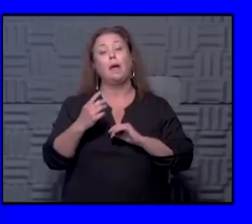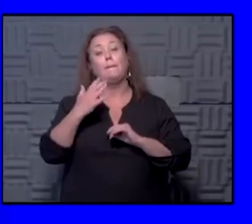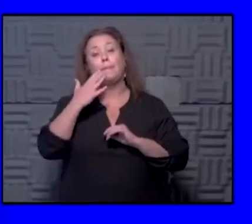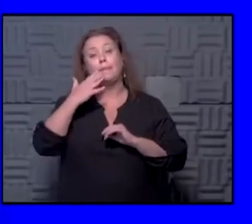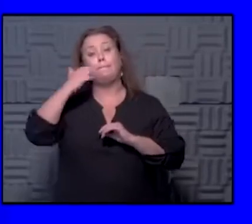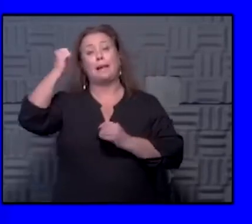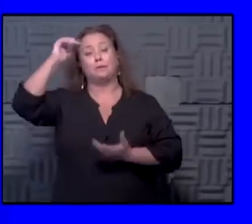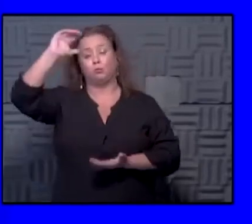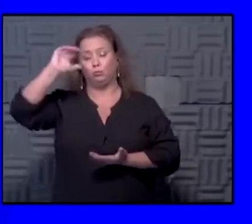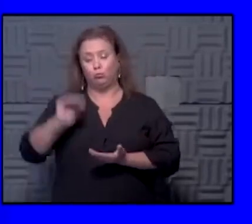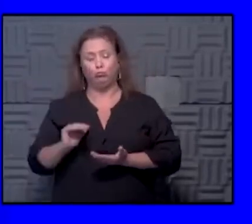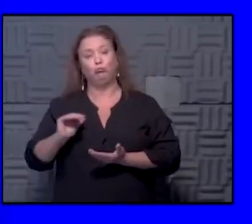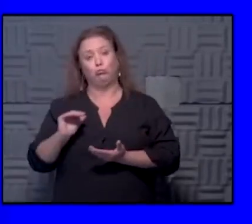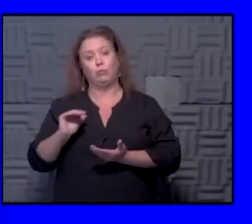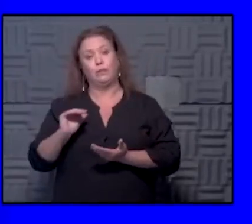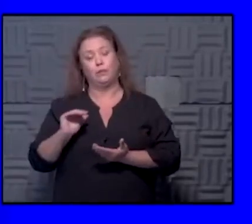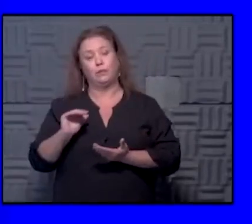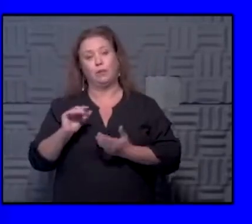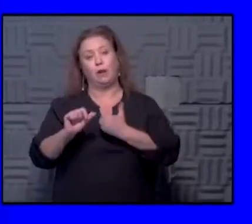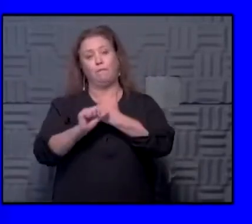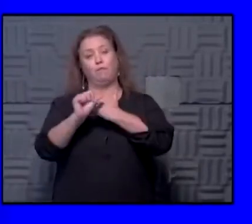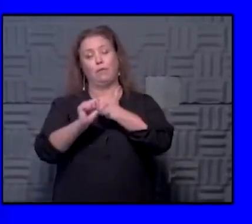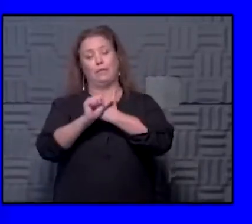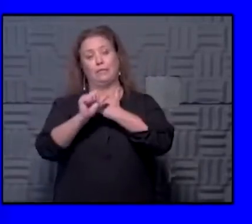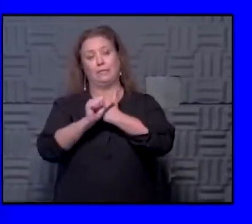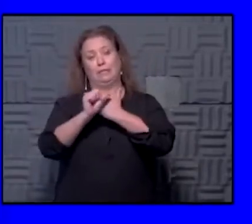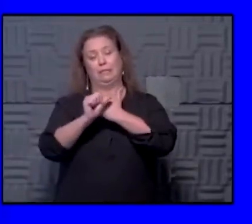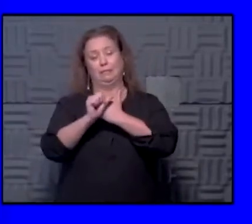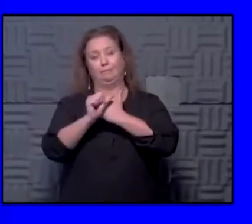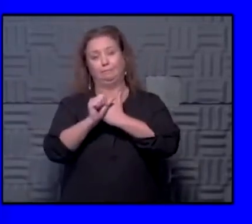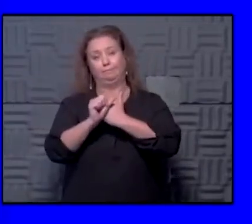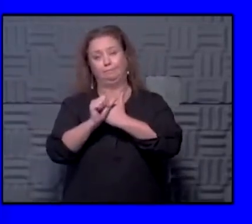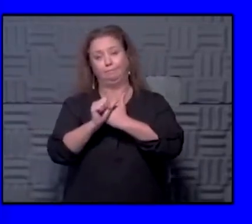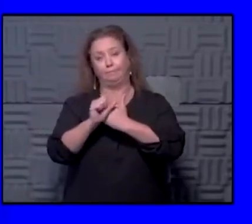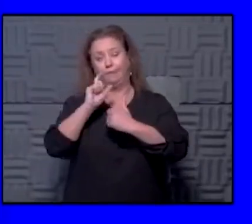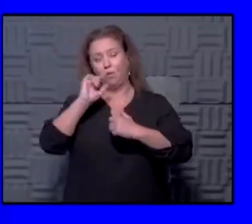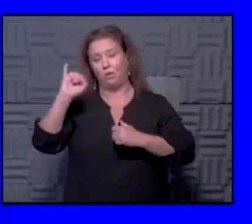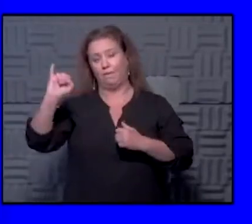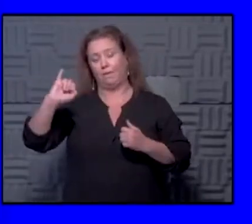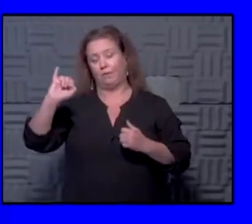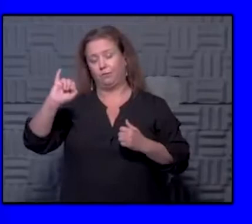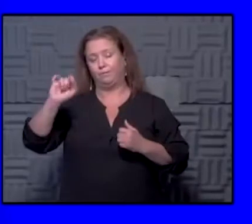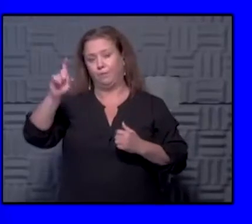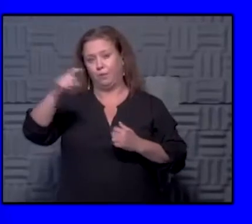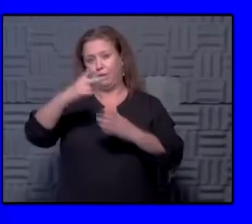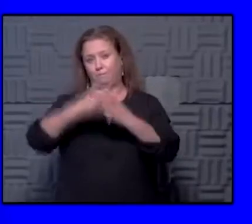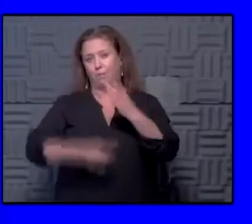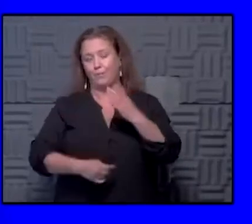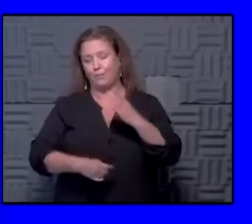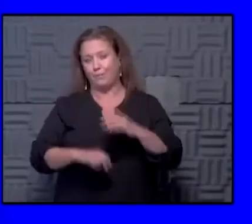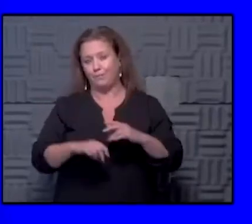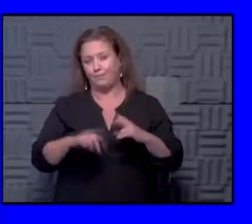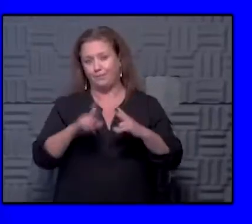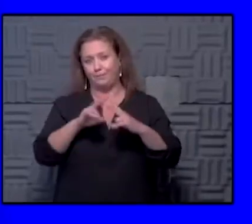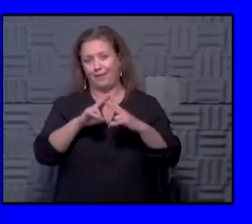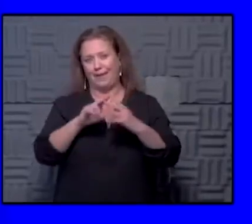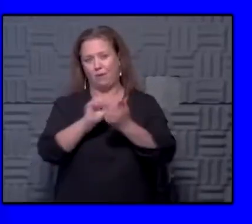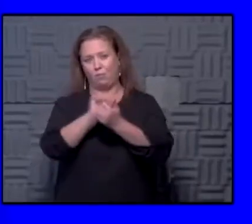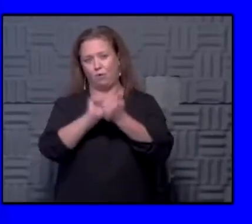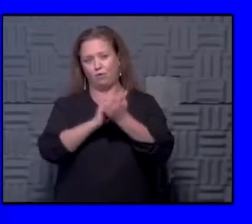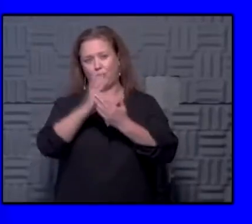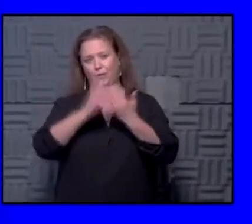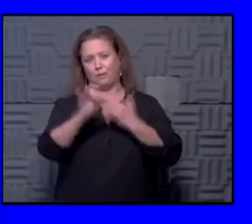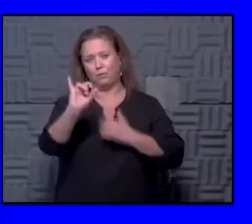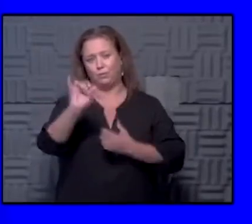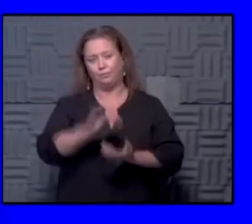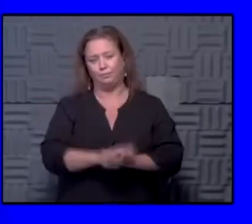at reduction of risk for infection, you're going to need both of those things in addition to the hand hygiene as